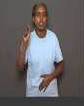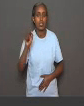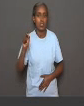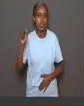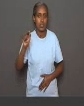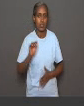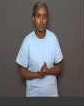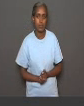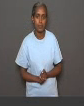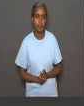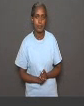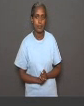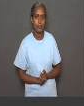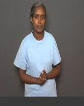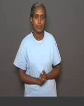123 degrees.